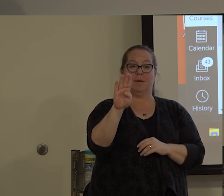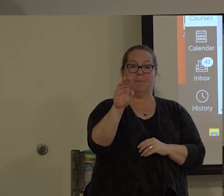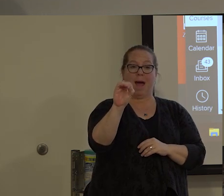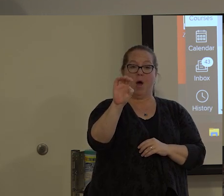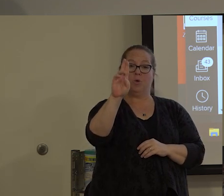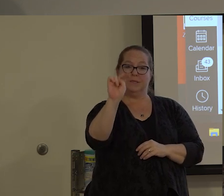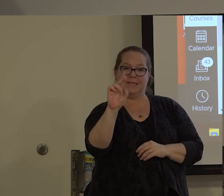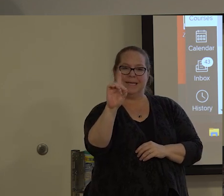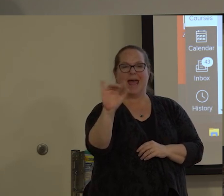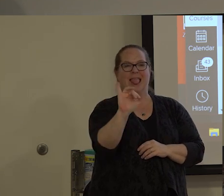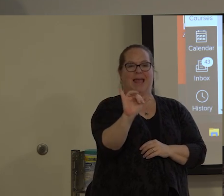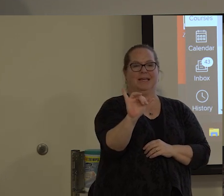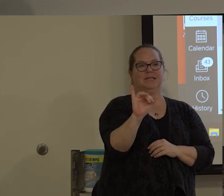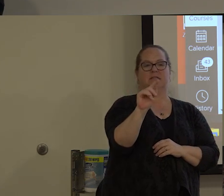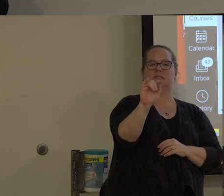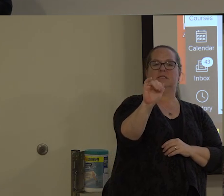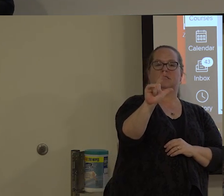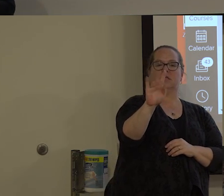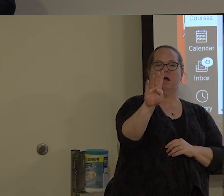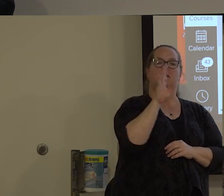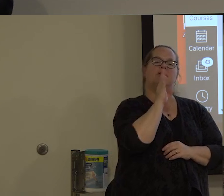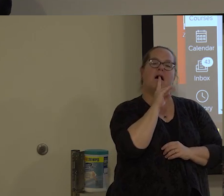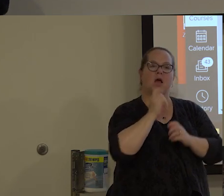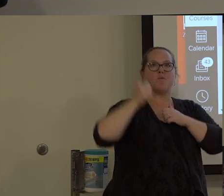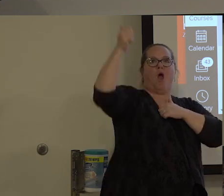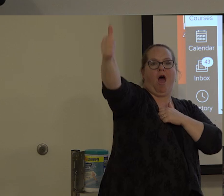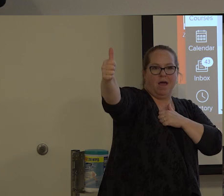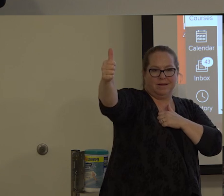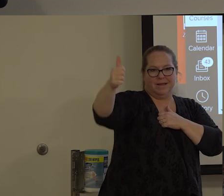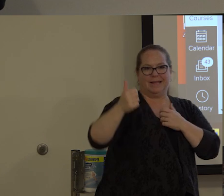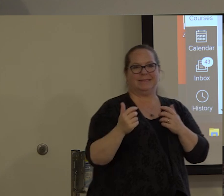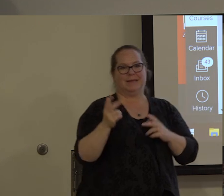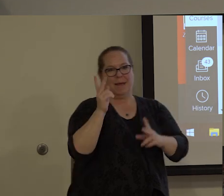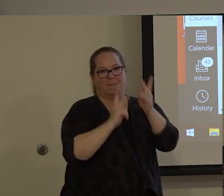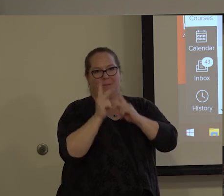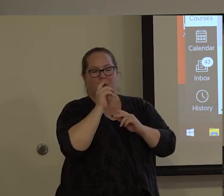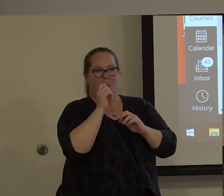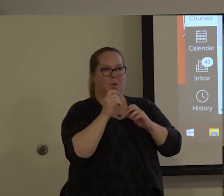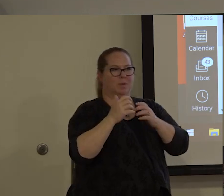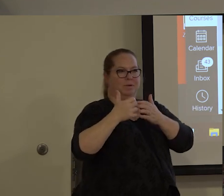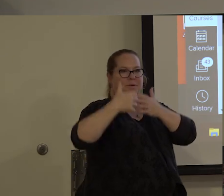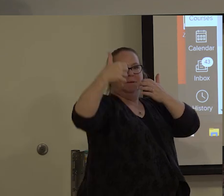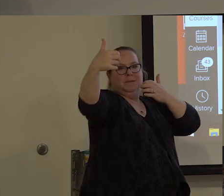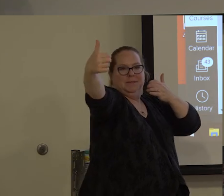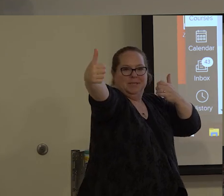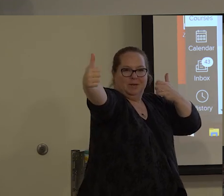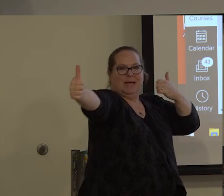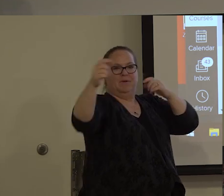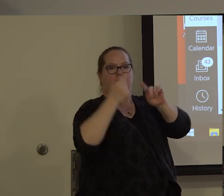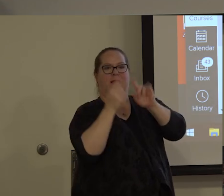same concept except that they employ people who have been forcibly displaced. We can talk more about